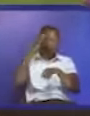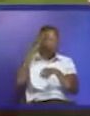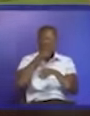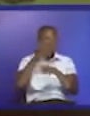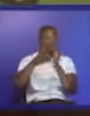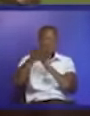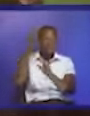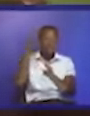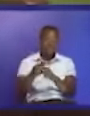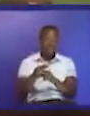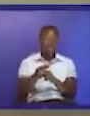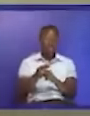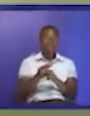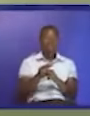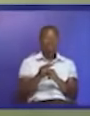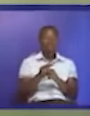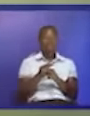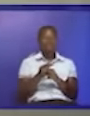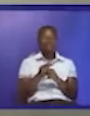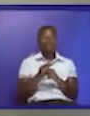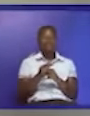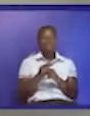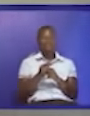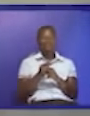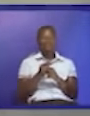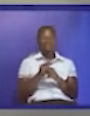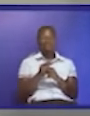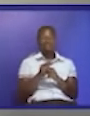name of Jesus Christ.